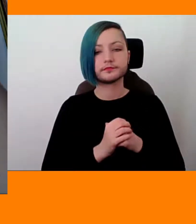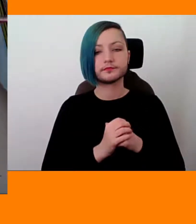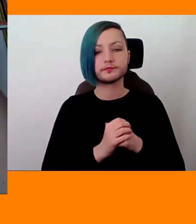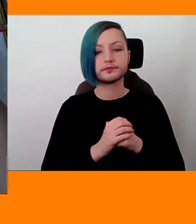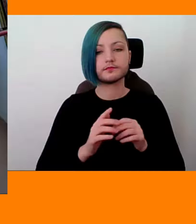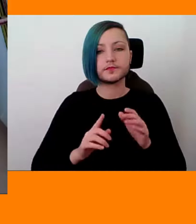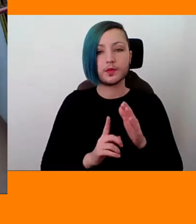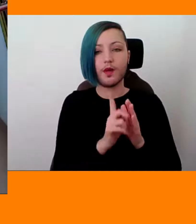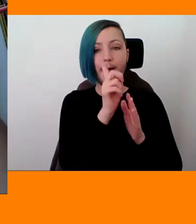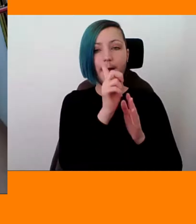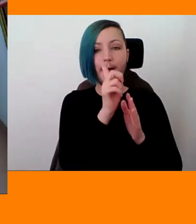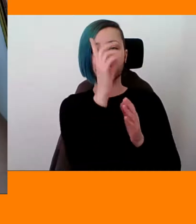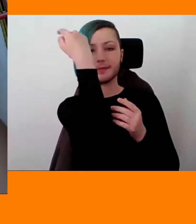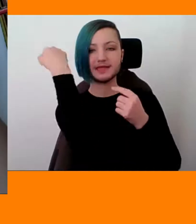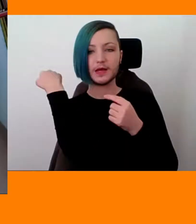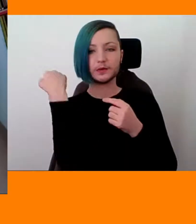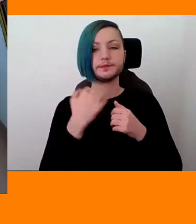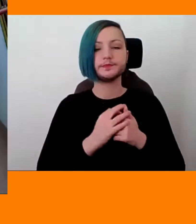then downwards.